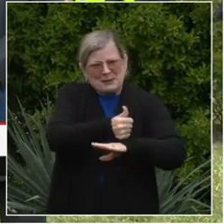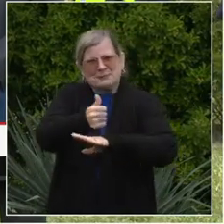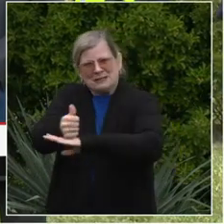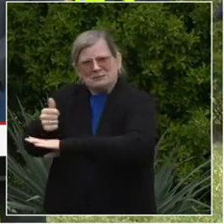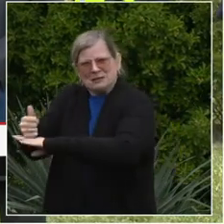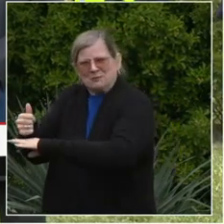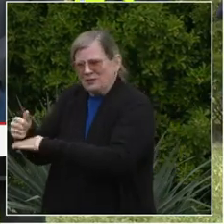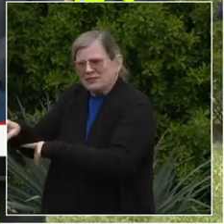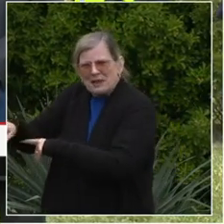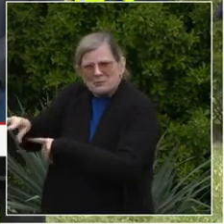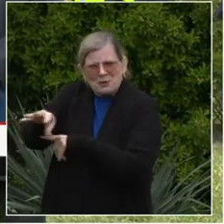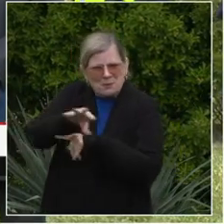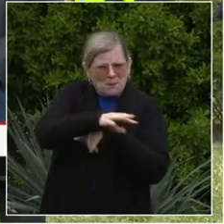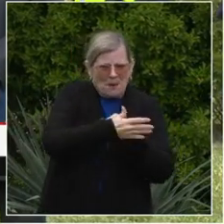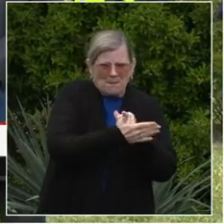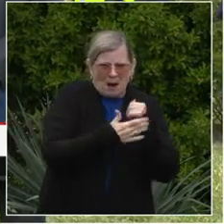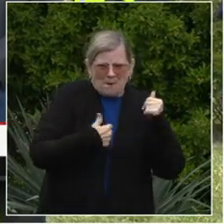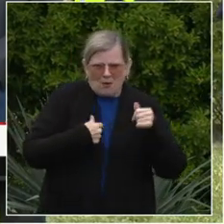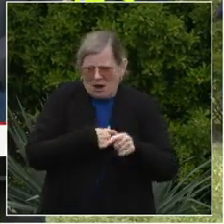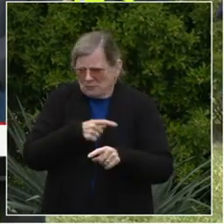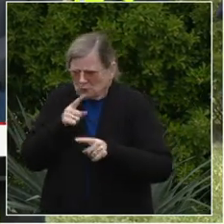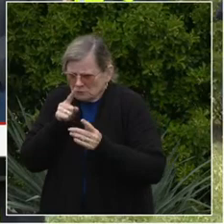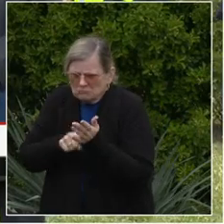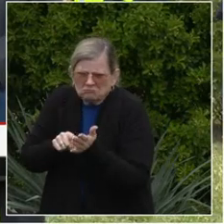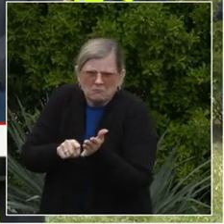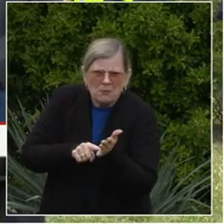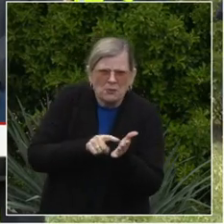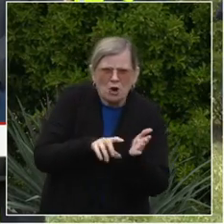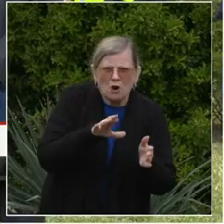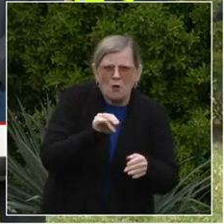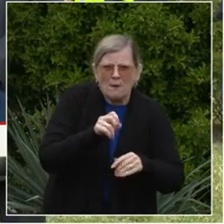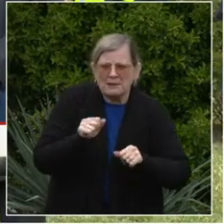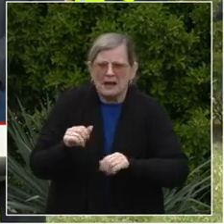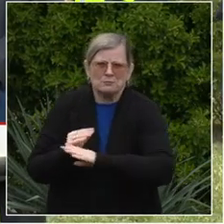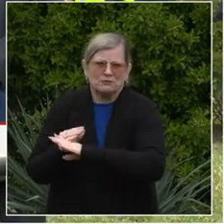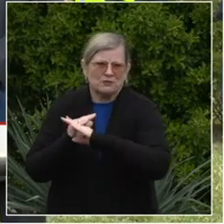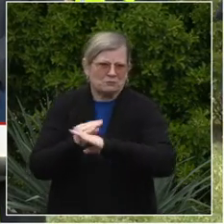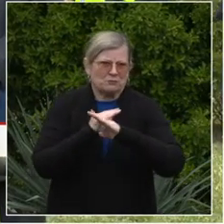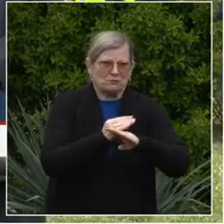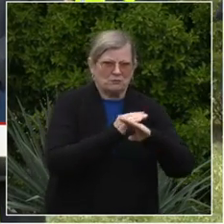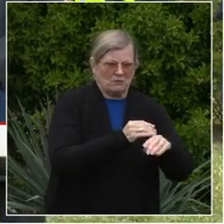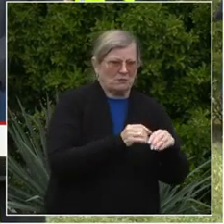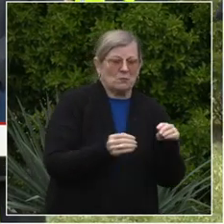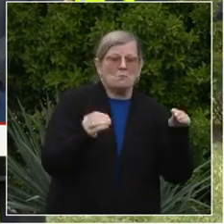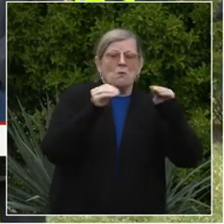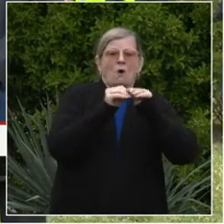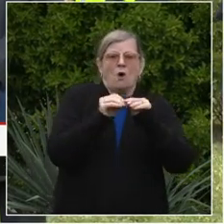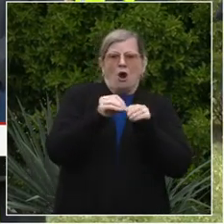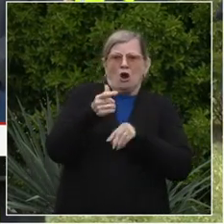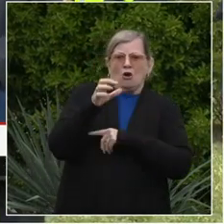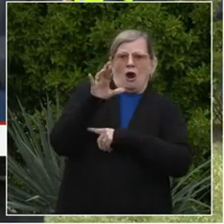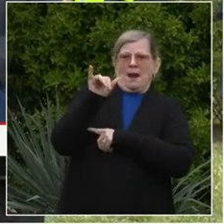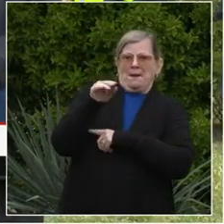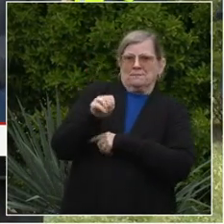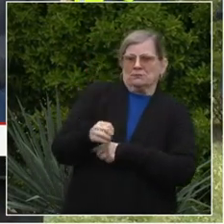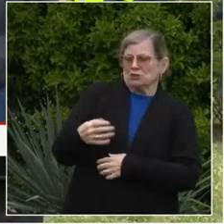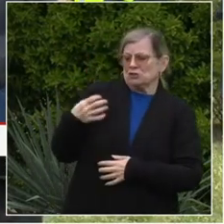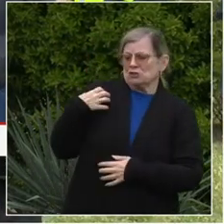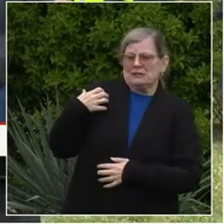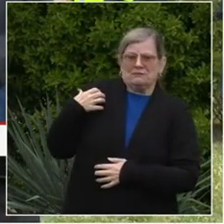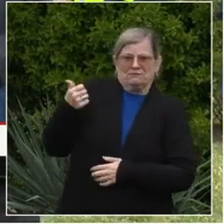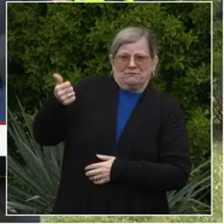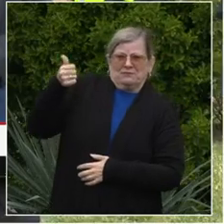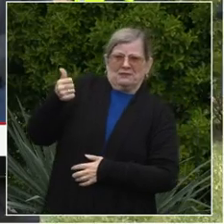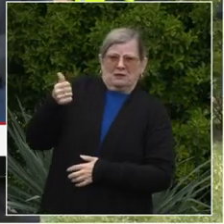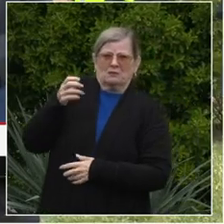when they happen, which means they can prevent future crimes. So with that, I'm going to turn to the Chief of Police, followed by the